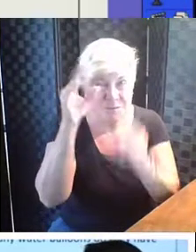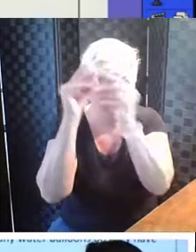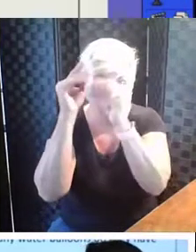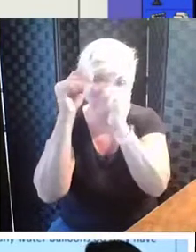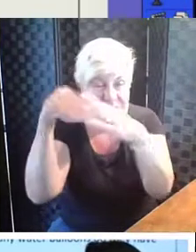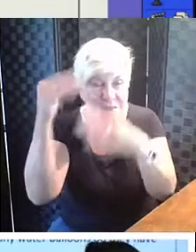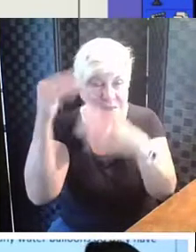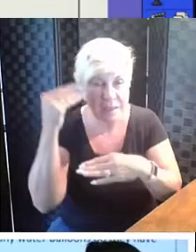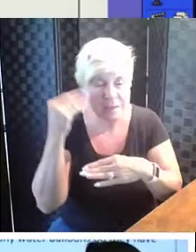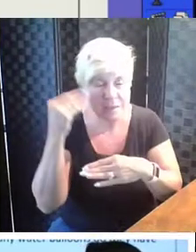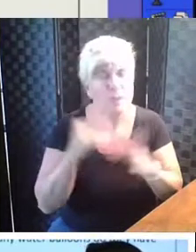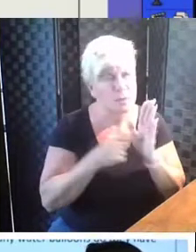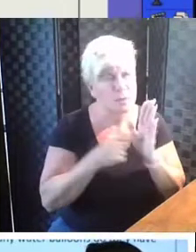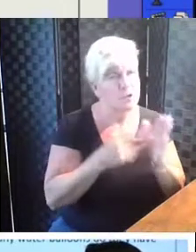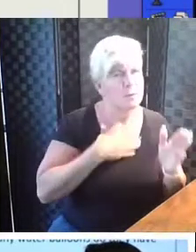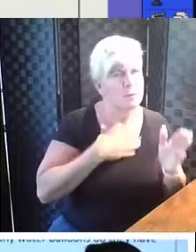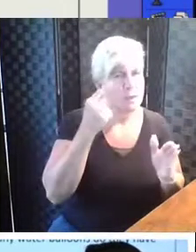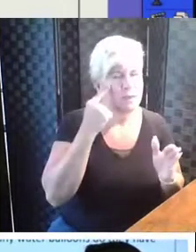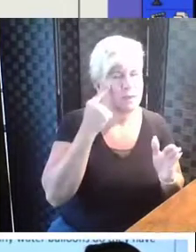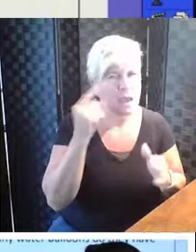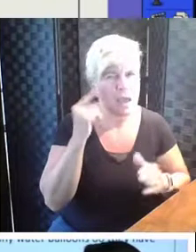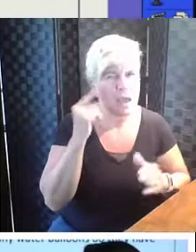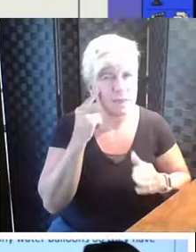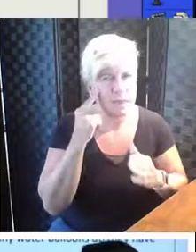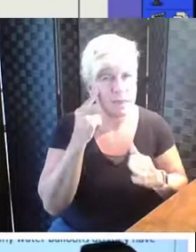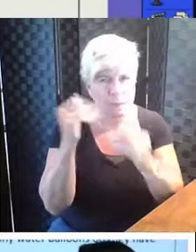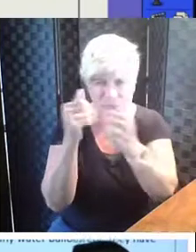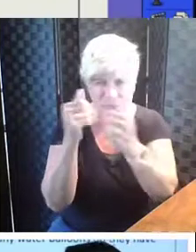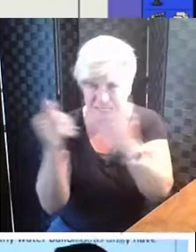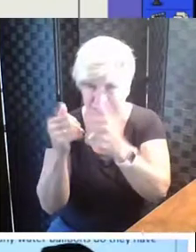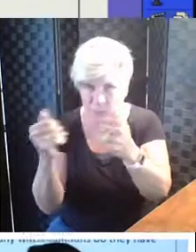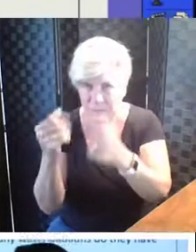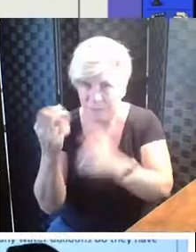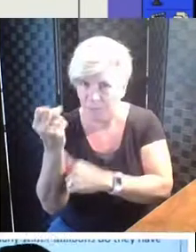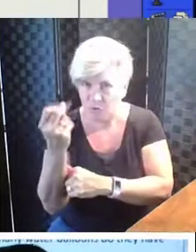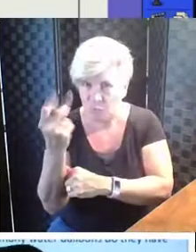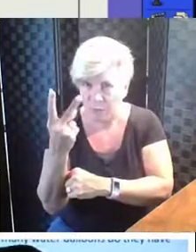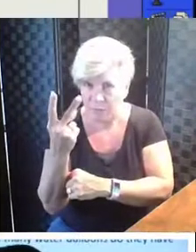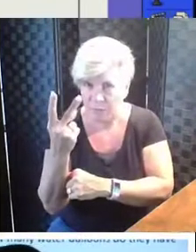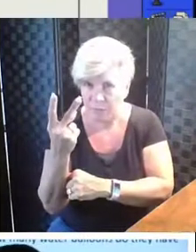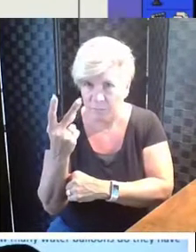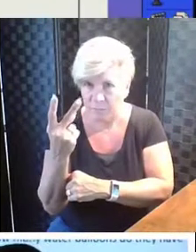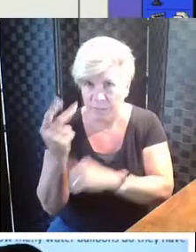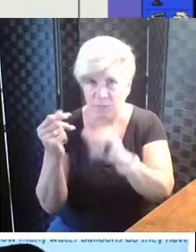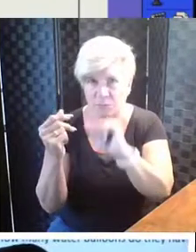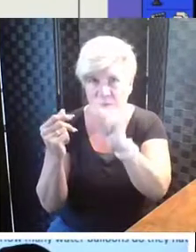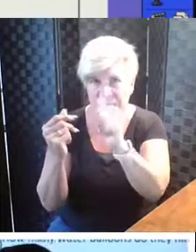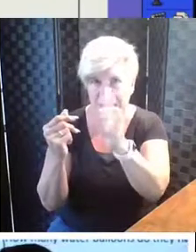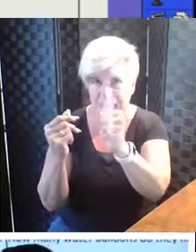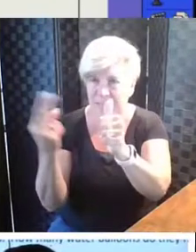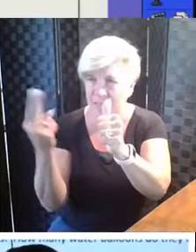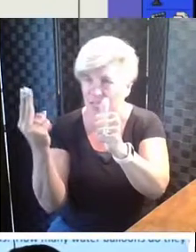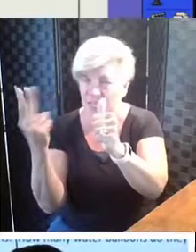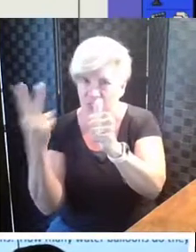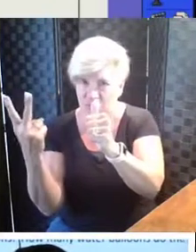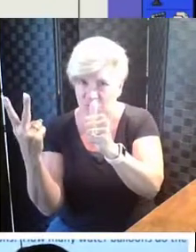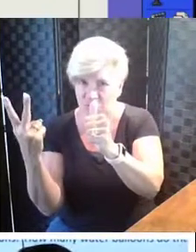show you my thinking. I think I'm going to decompose this 12 into